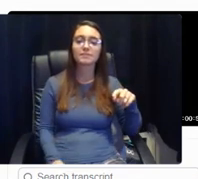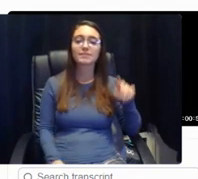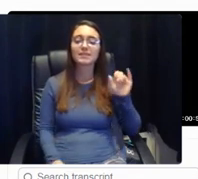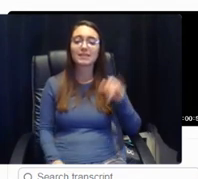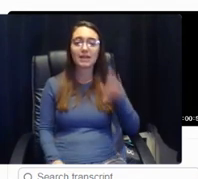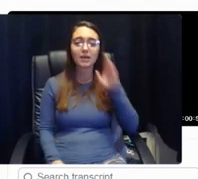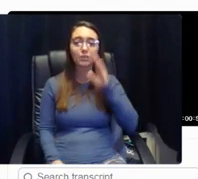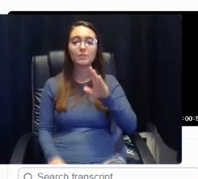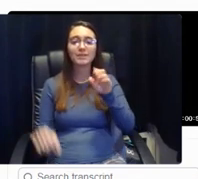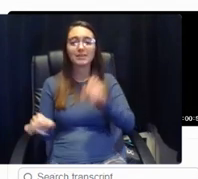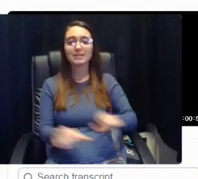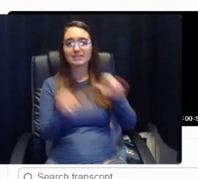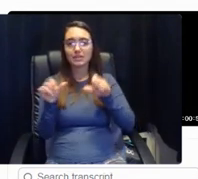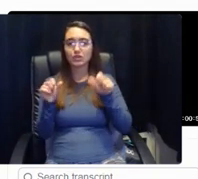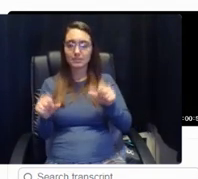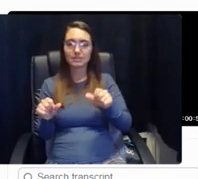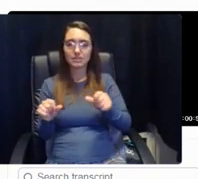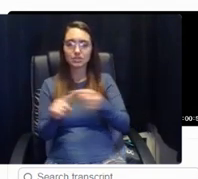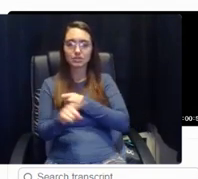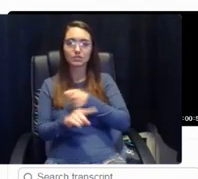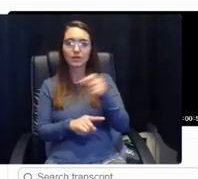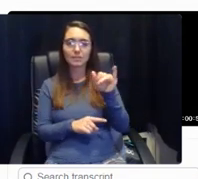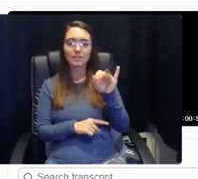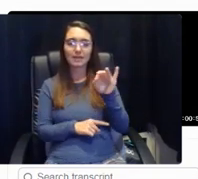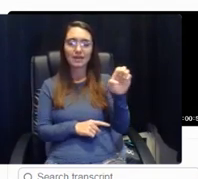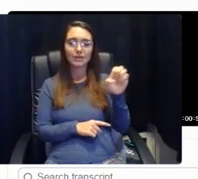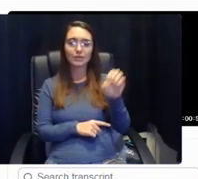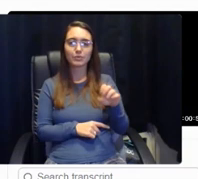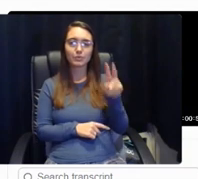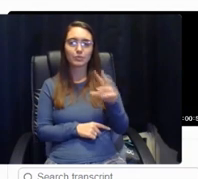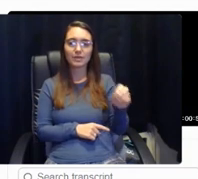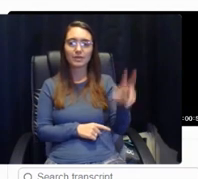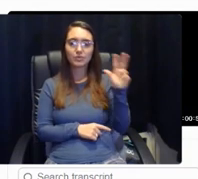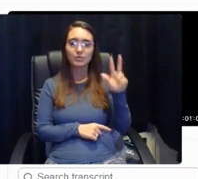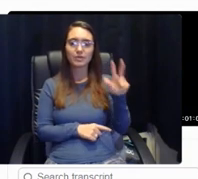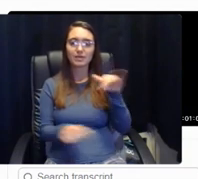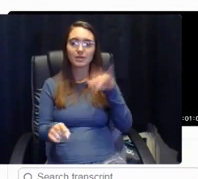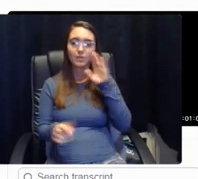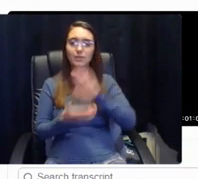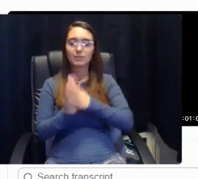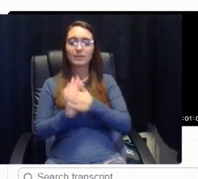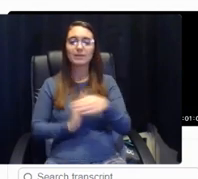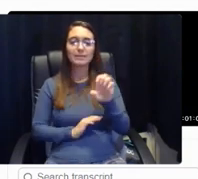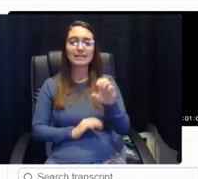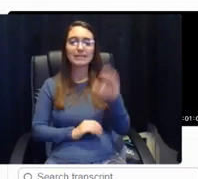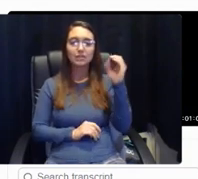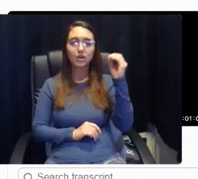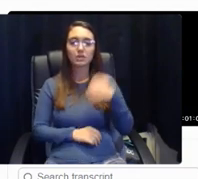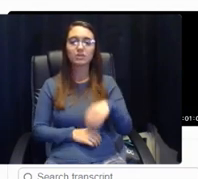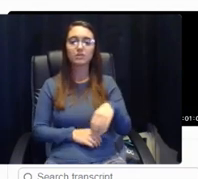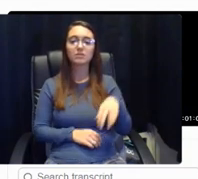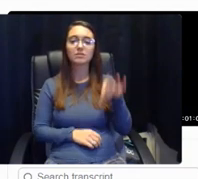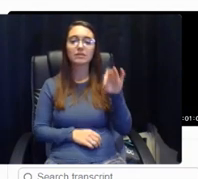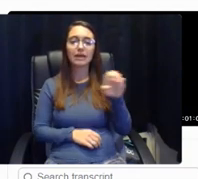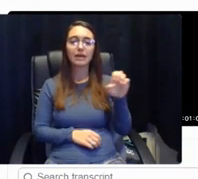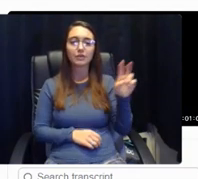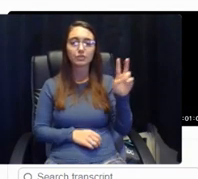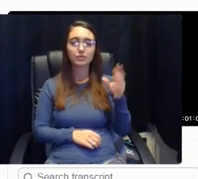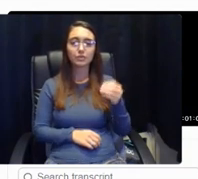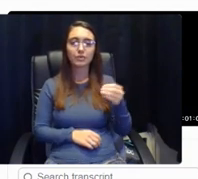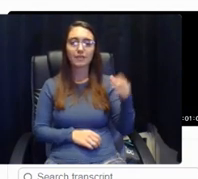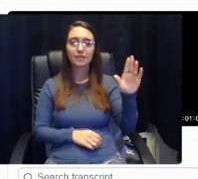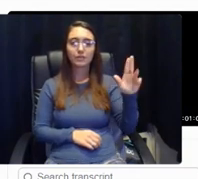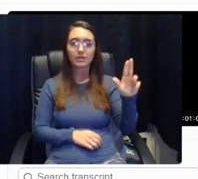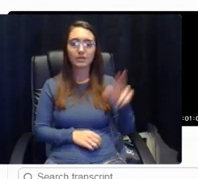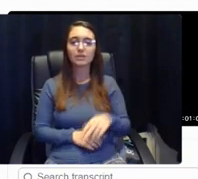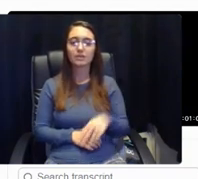standard potential coming from iron 2 and 3. So this will be E naught, iron 2 and 3.